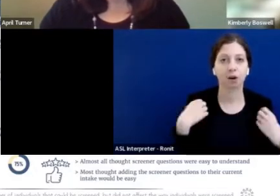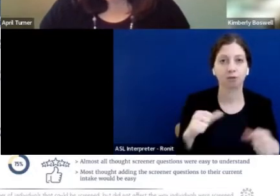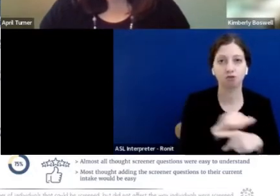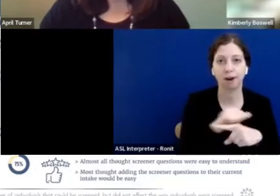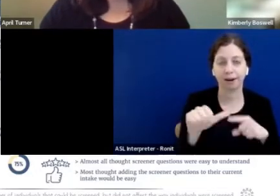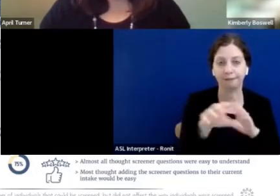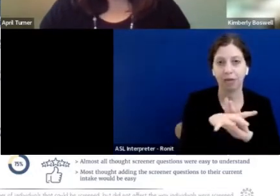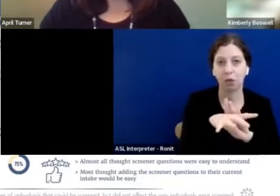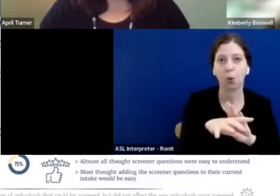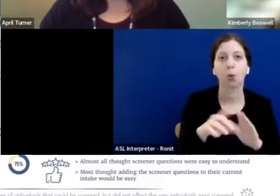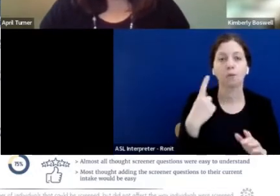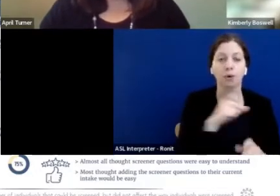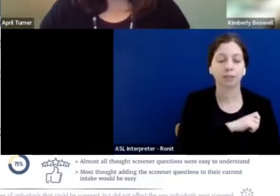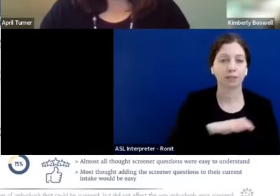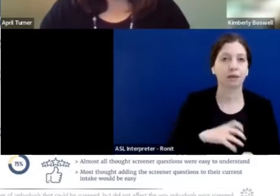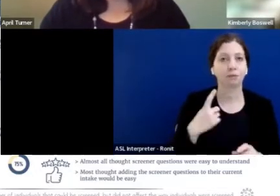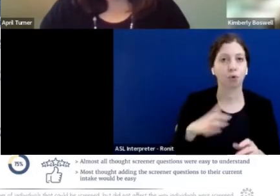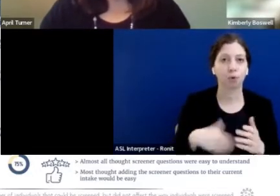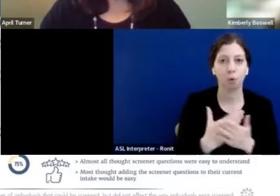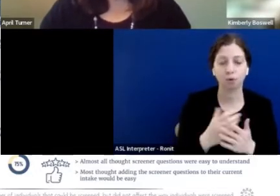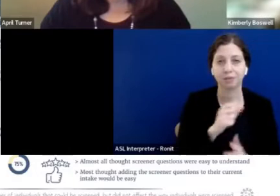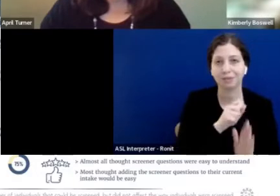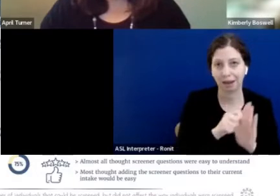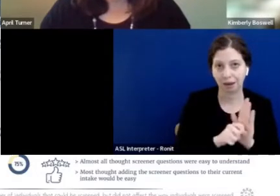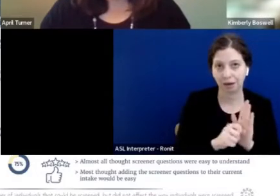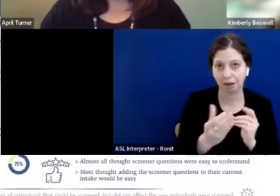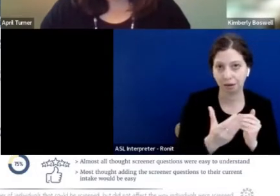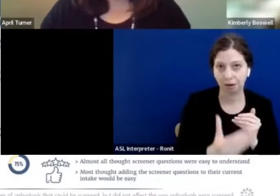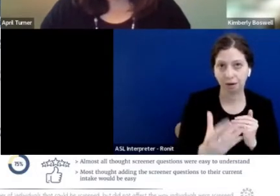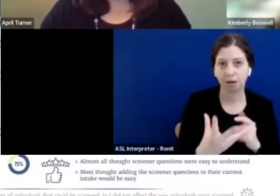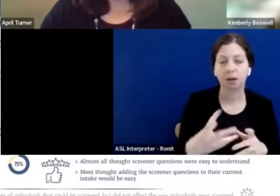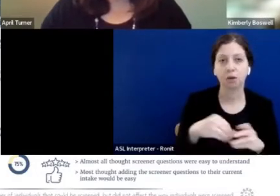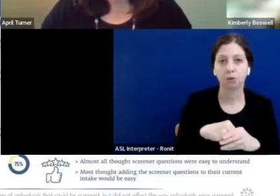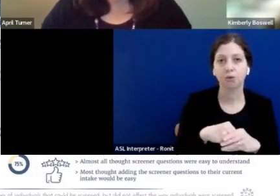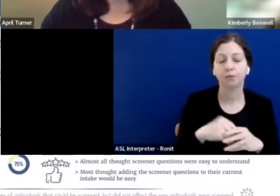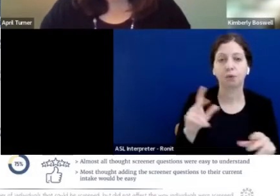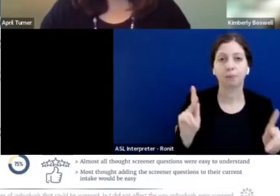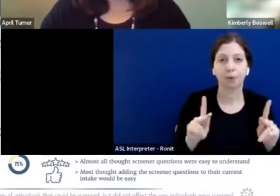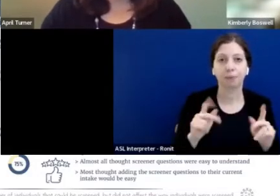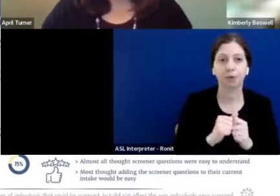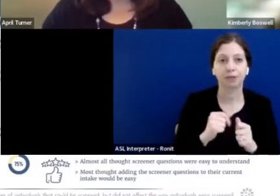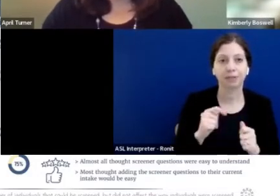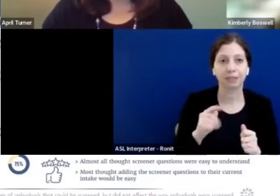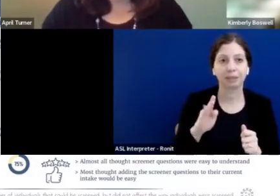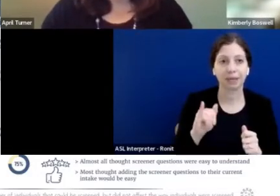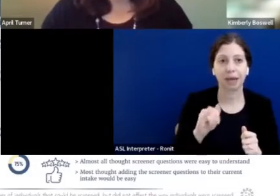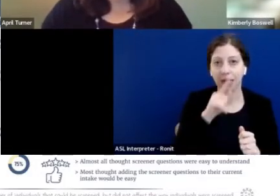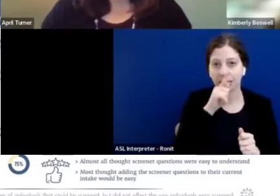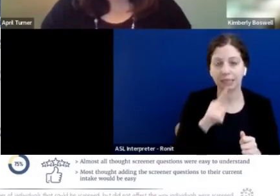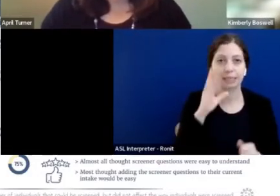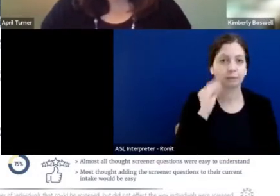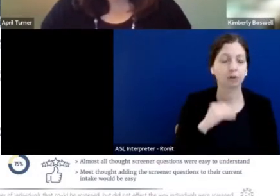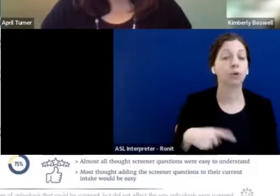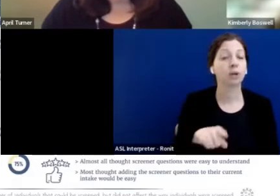for staff for the entire state going forward, inclusive of individuals with lived TBI experience. We